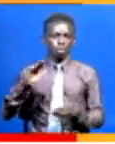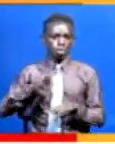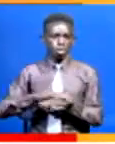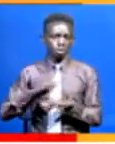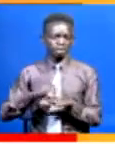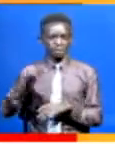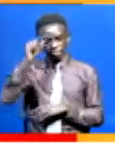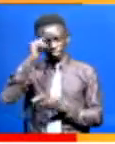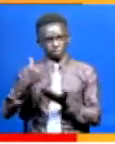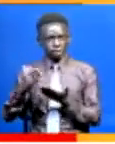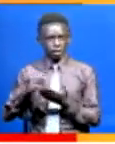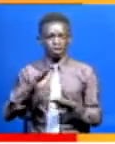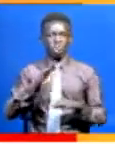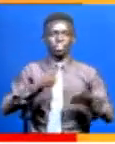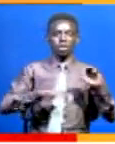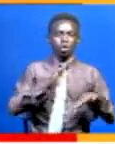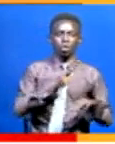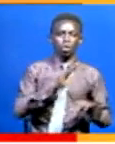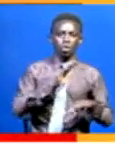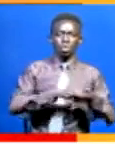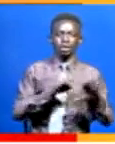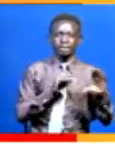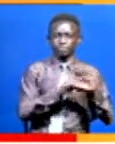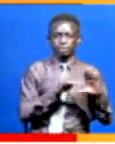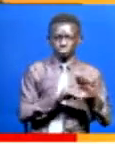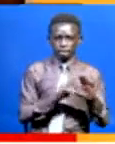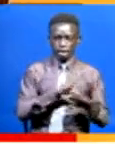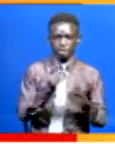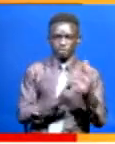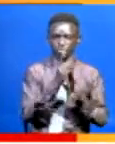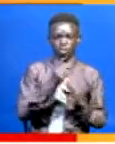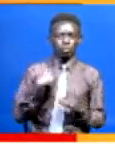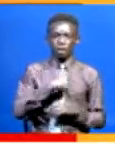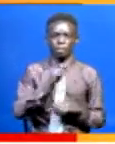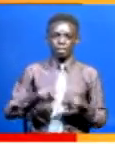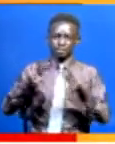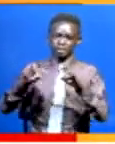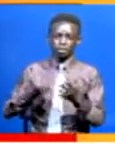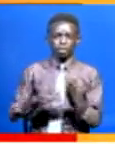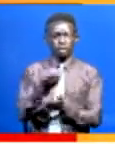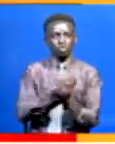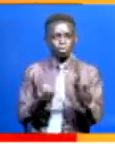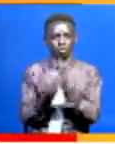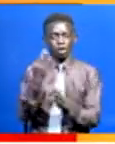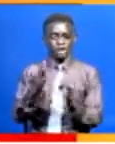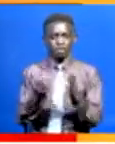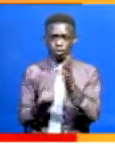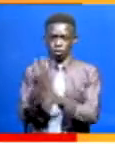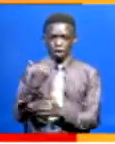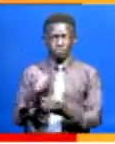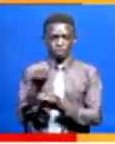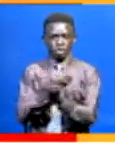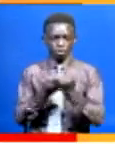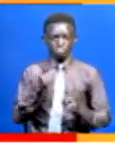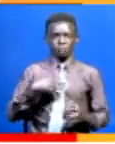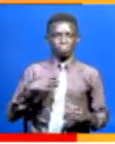So, and that's why I said earlier that we need to look at economic growth, because an economy grows when people invest. So going forward, we need to focus